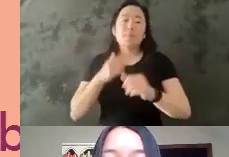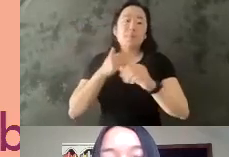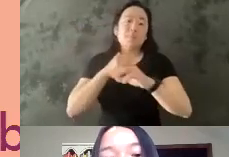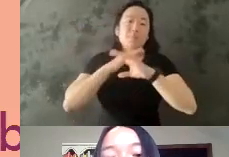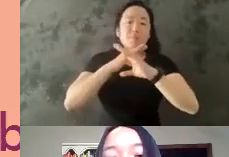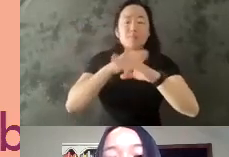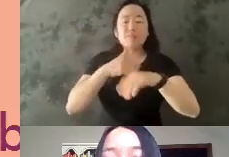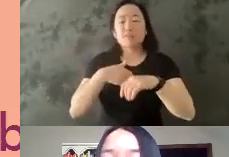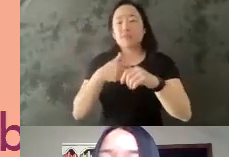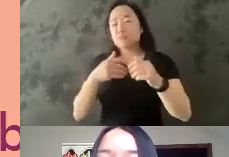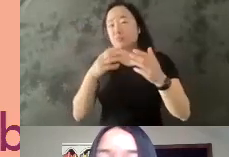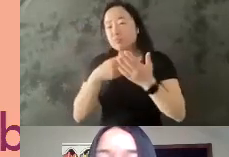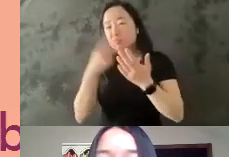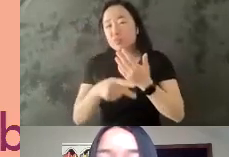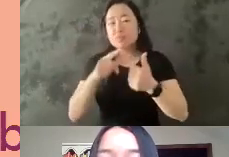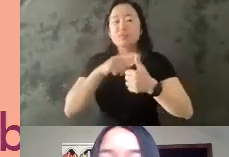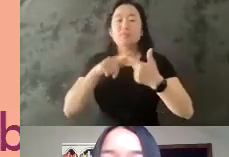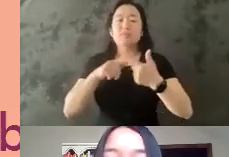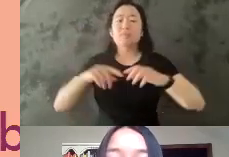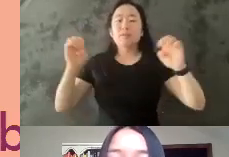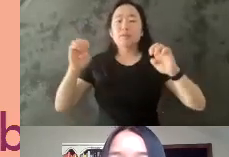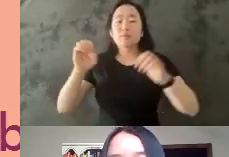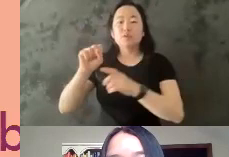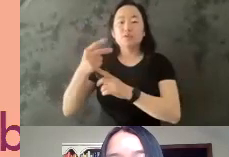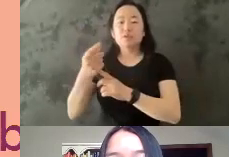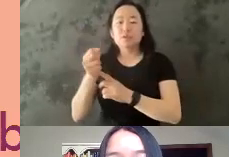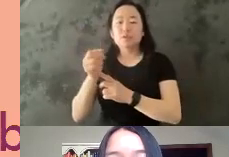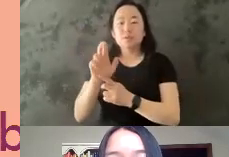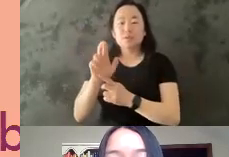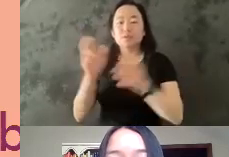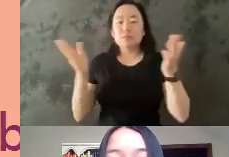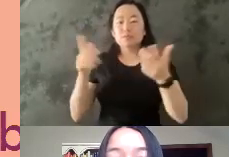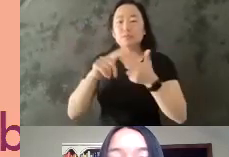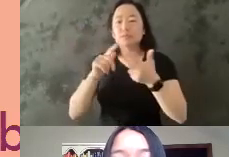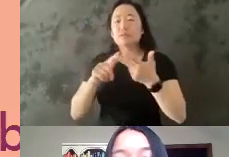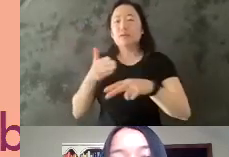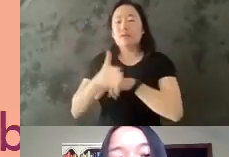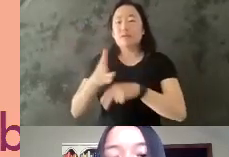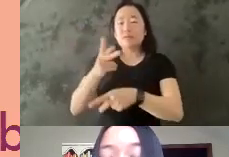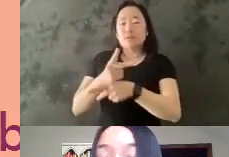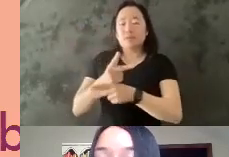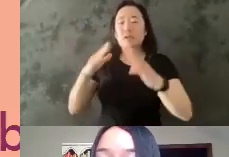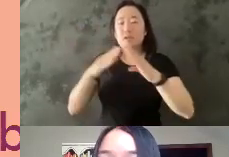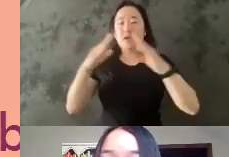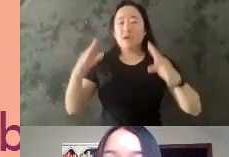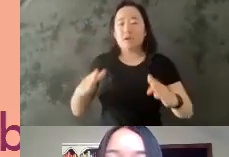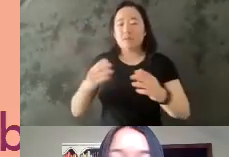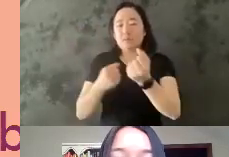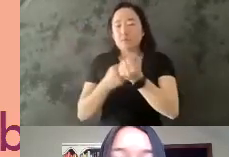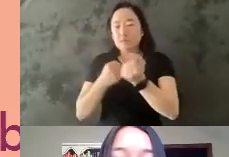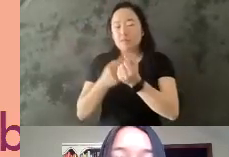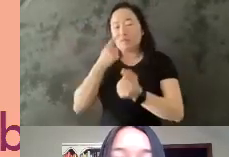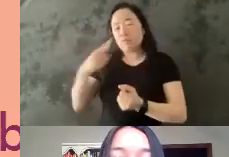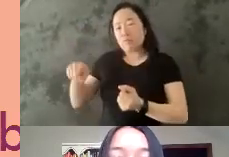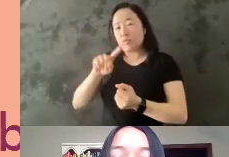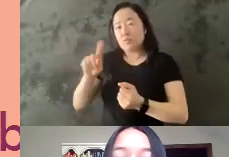as these, emergency shelter services, and aftercare housing support for victims, survivors of domestic